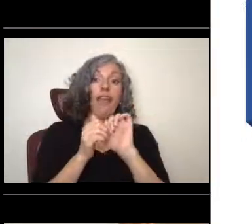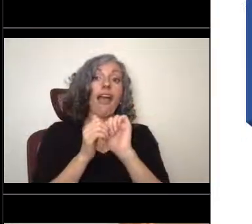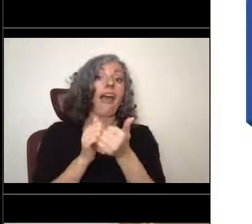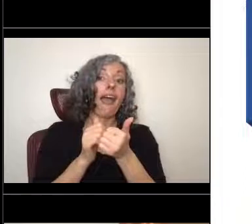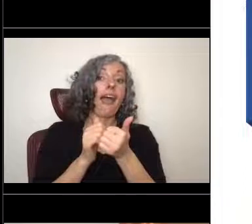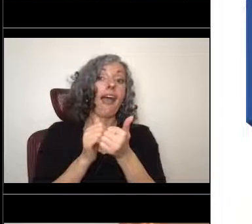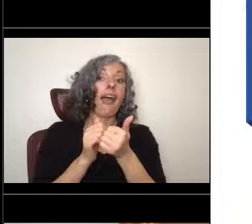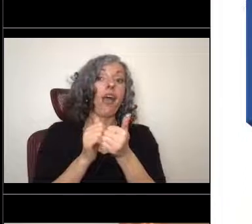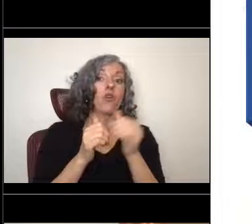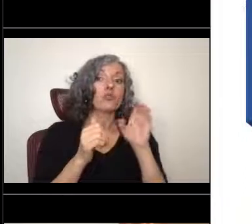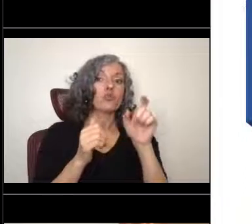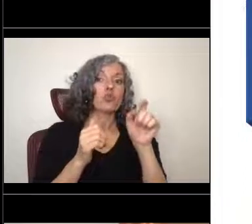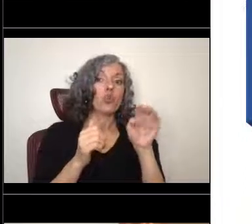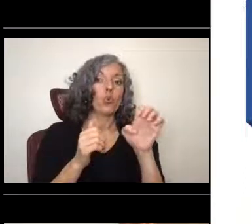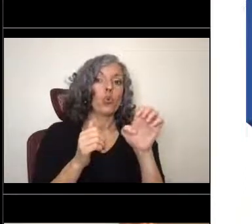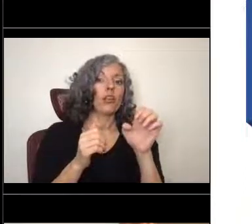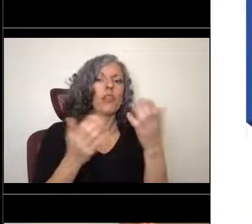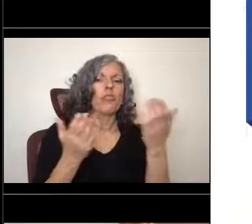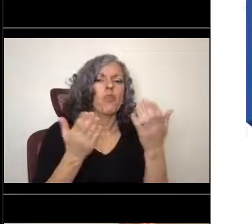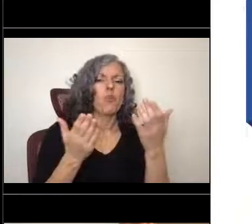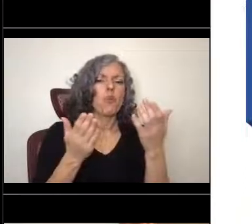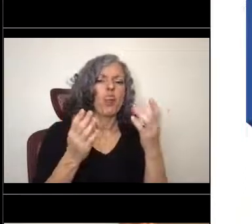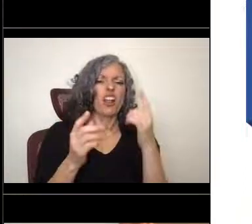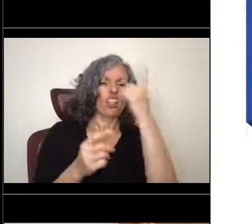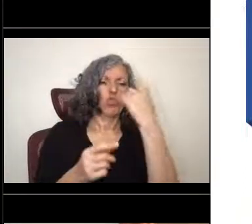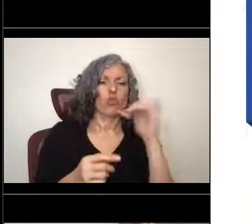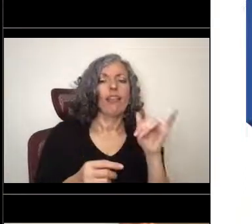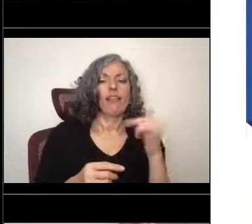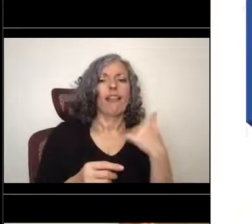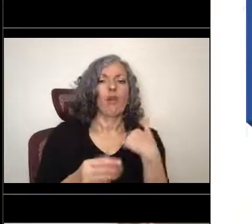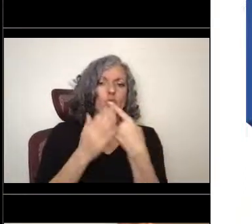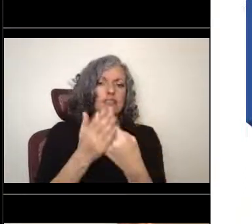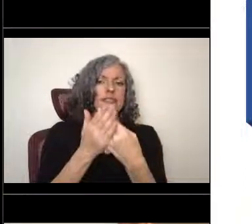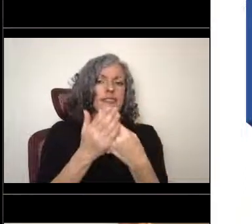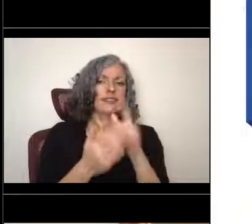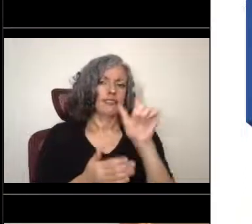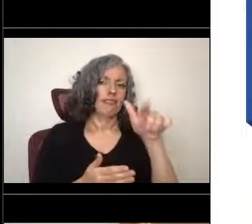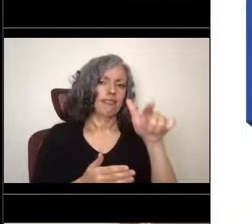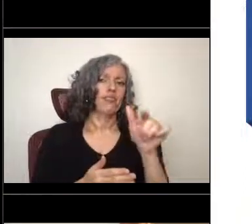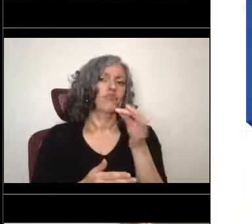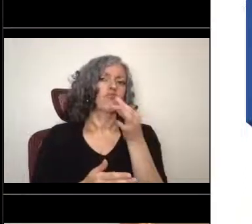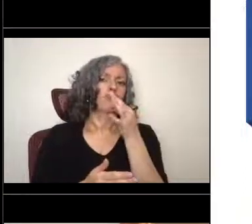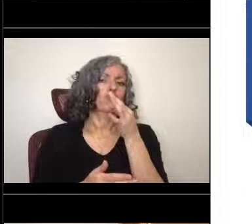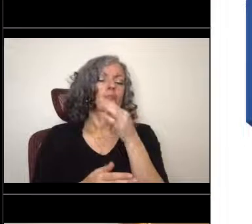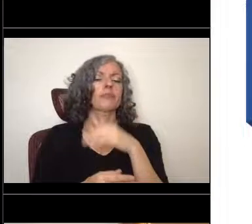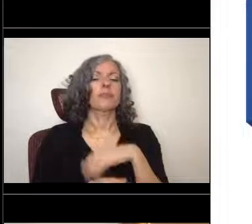scoring and what those scoring criteria look like. And I'll talk a little bit about that in a few seconds. Next slide.